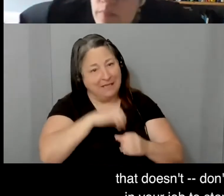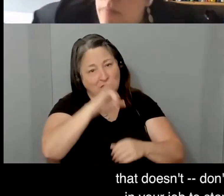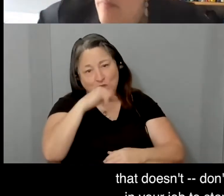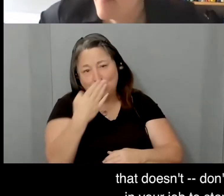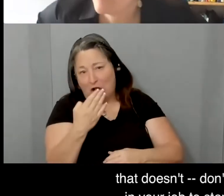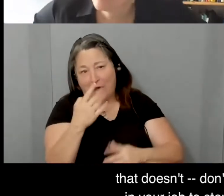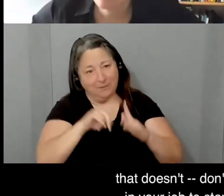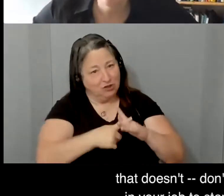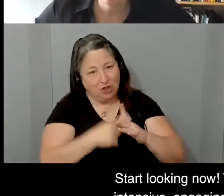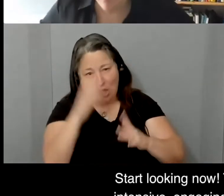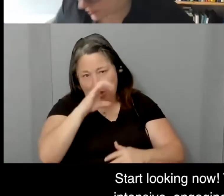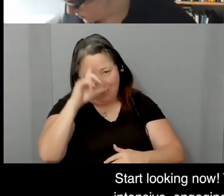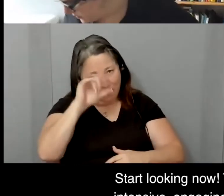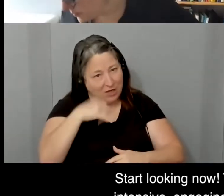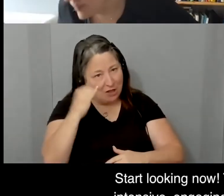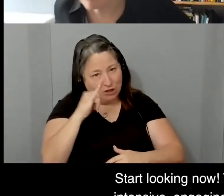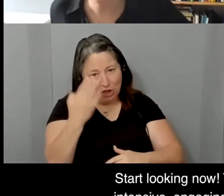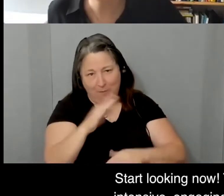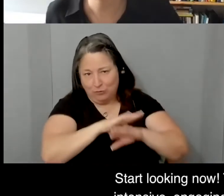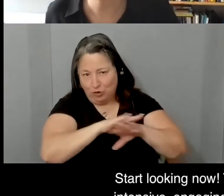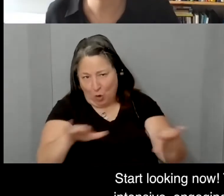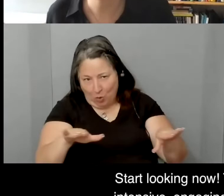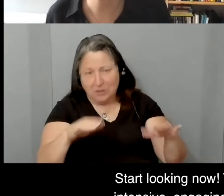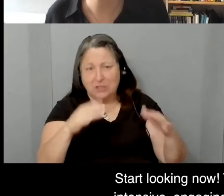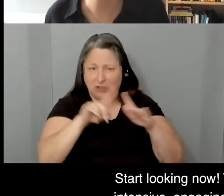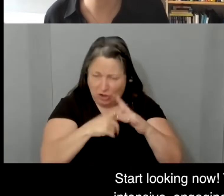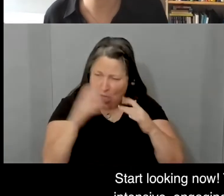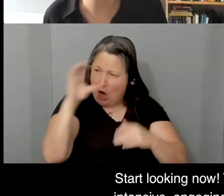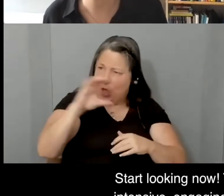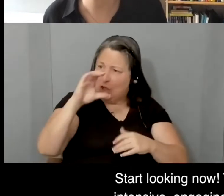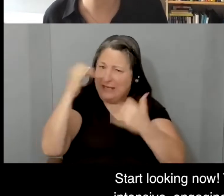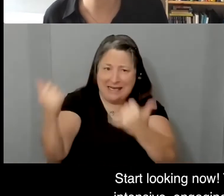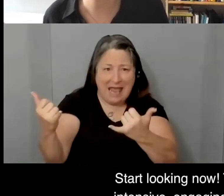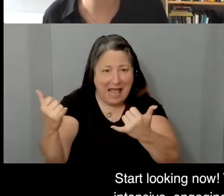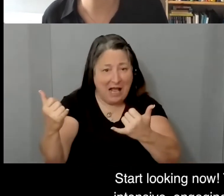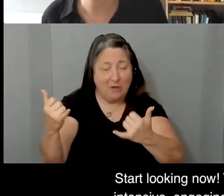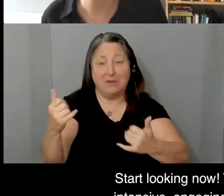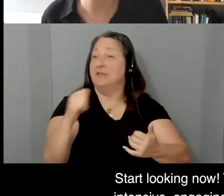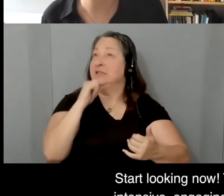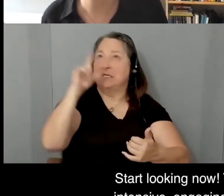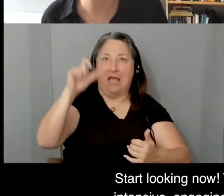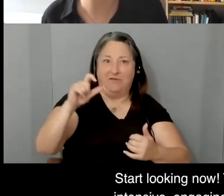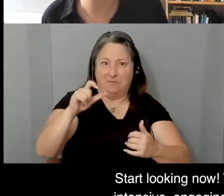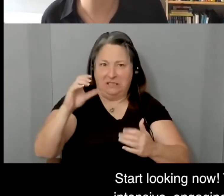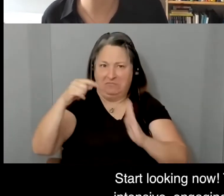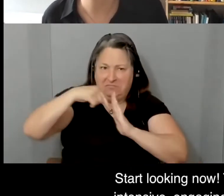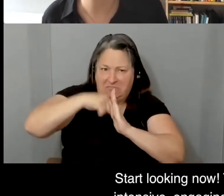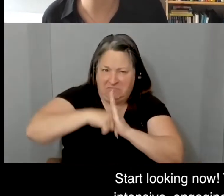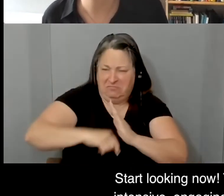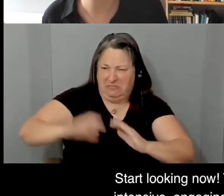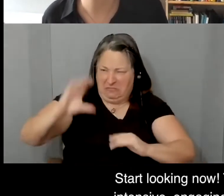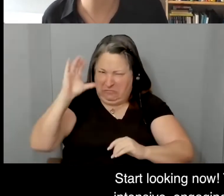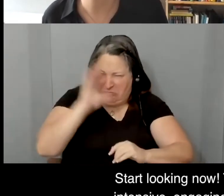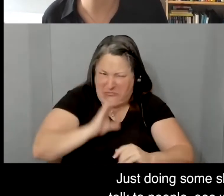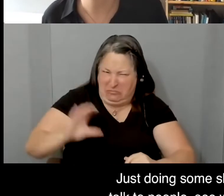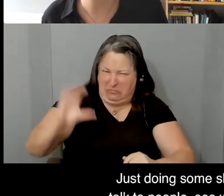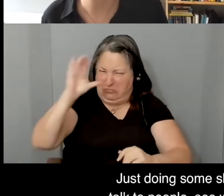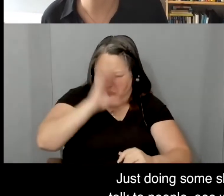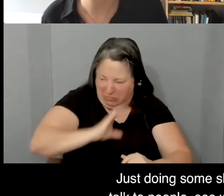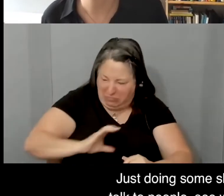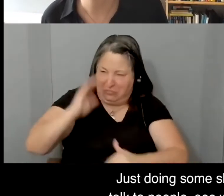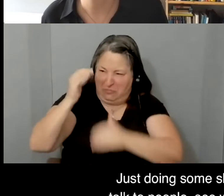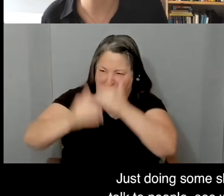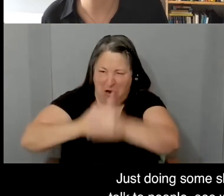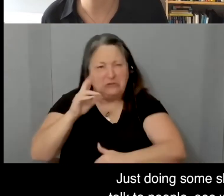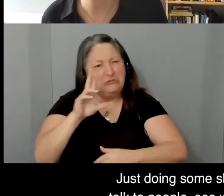looking for another job. Start looking now. This doesn't have to be an intensive engaging process at the beginning, just doing